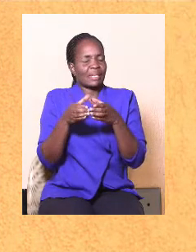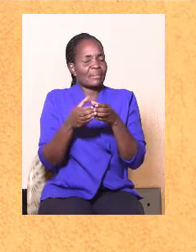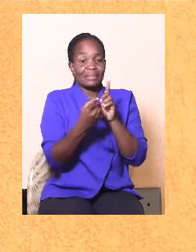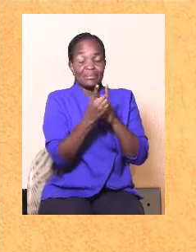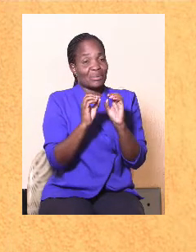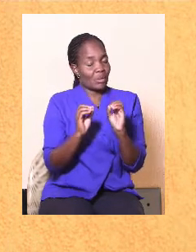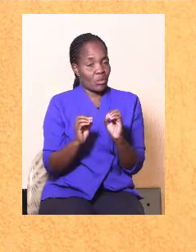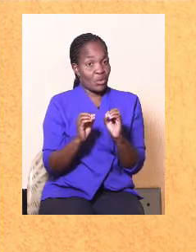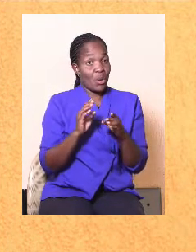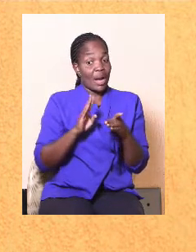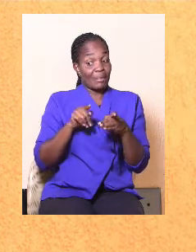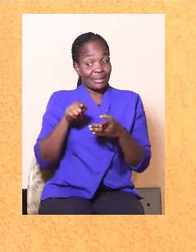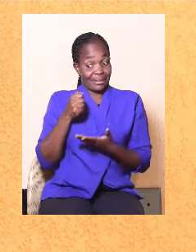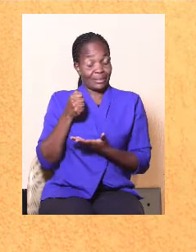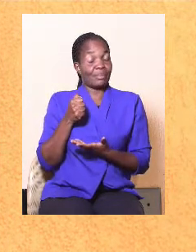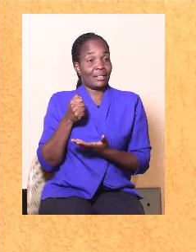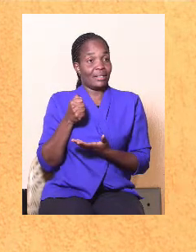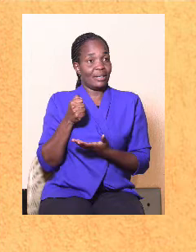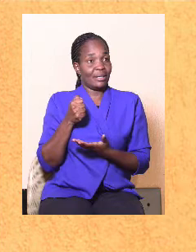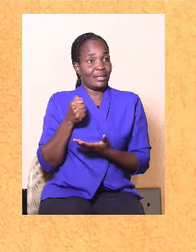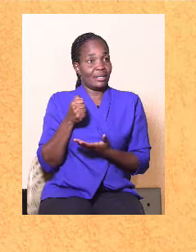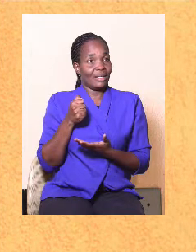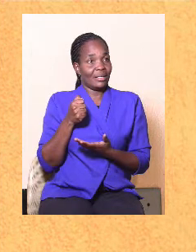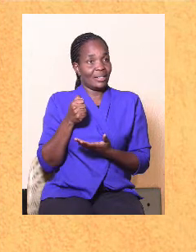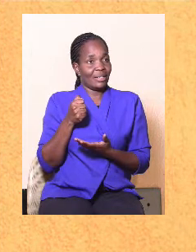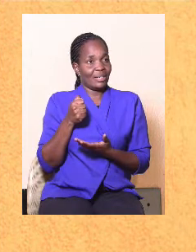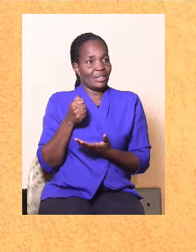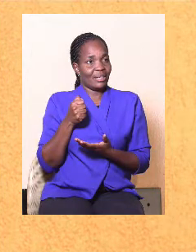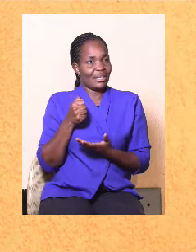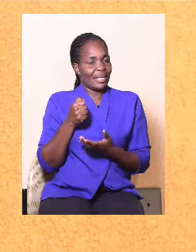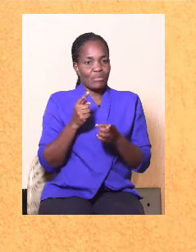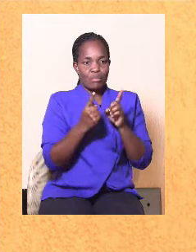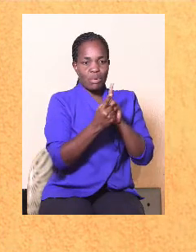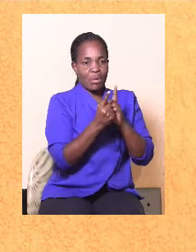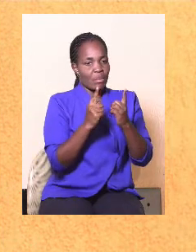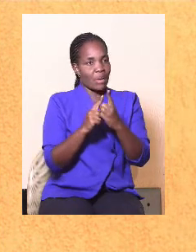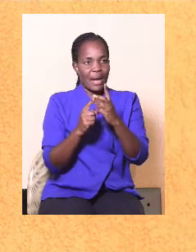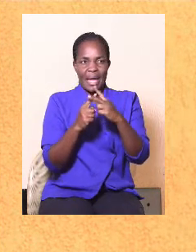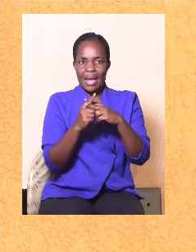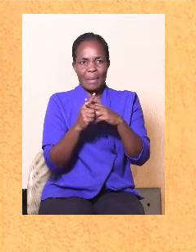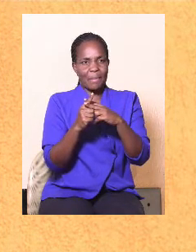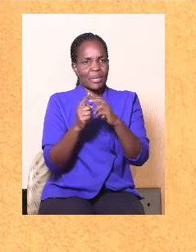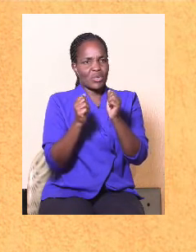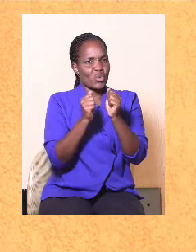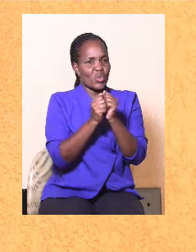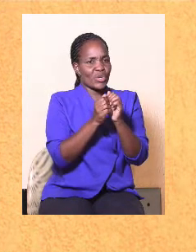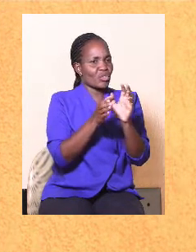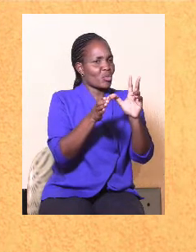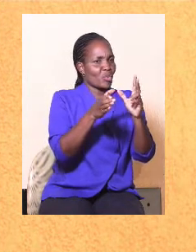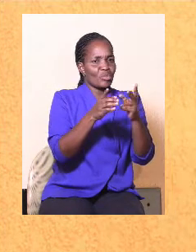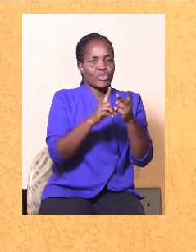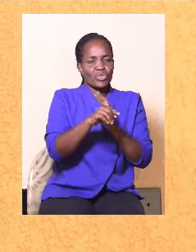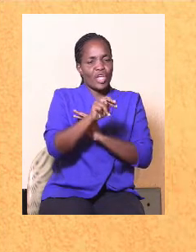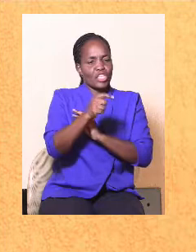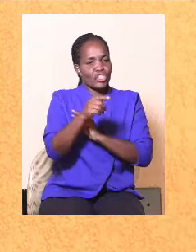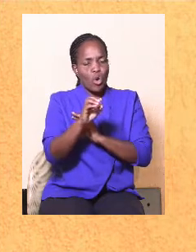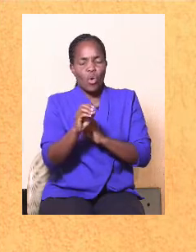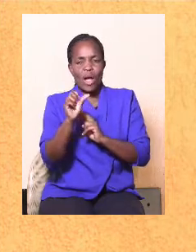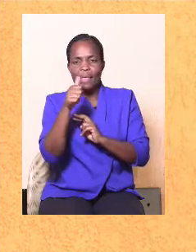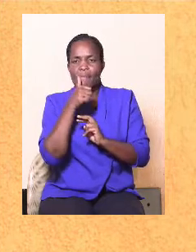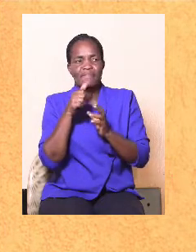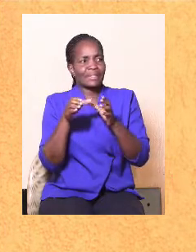this score. There has not been any consultation with any of the civil society organizations, at least